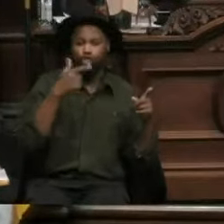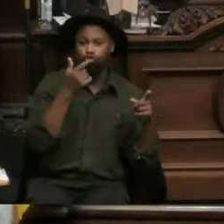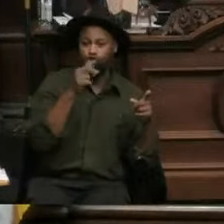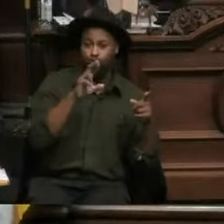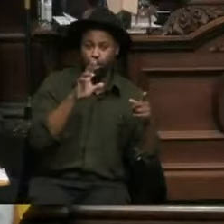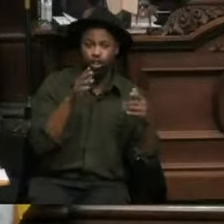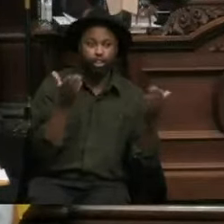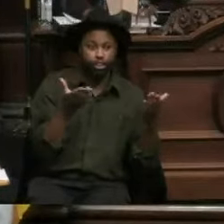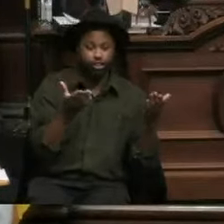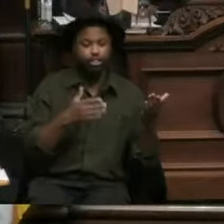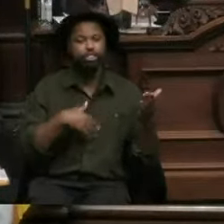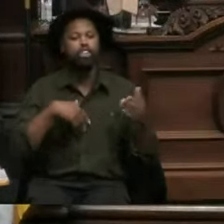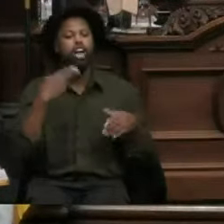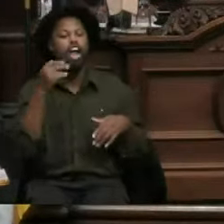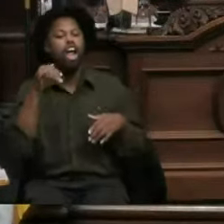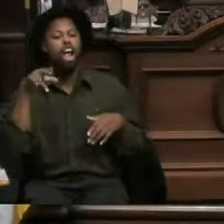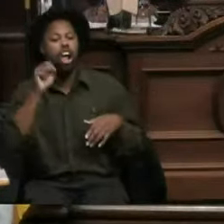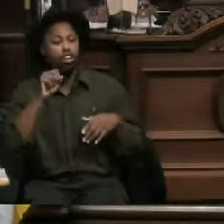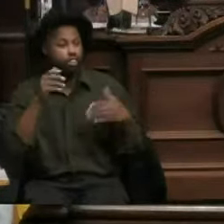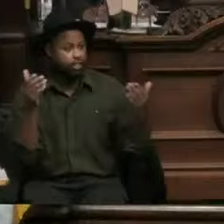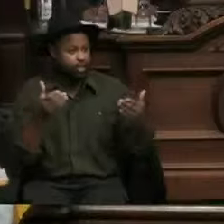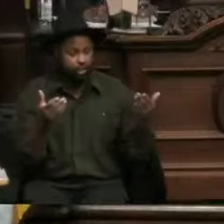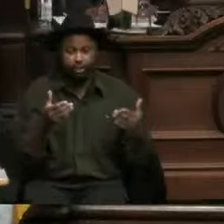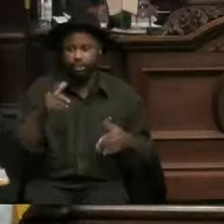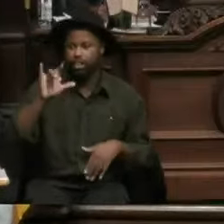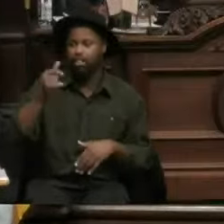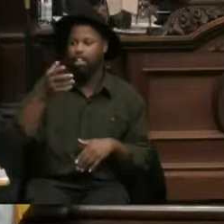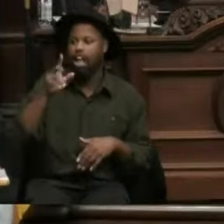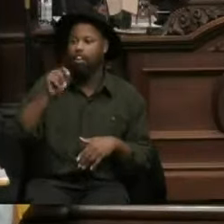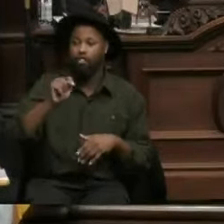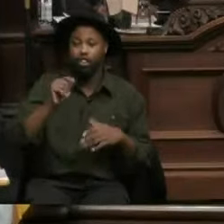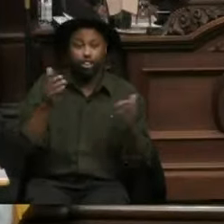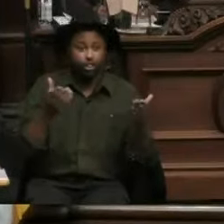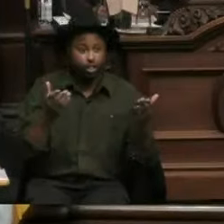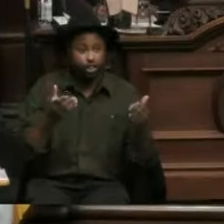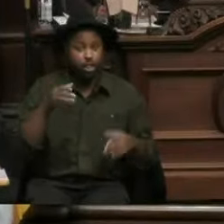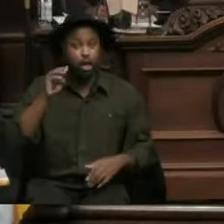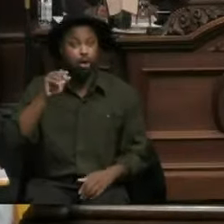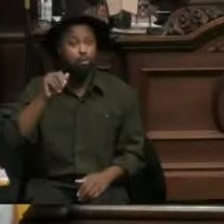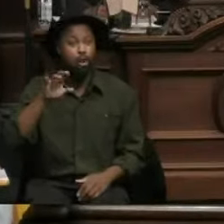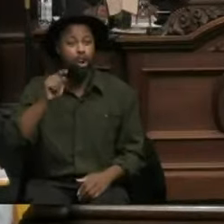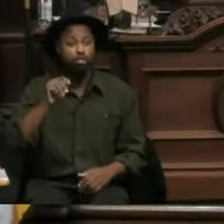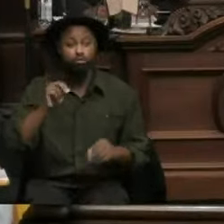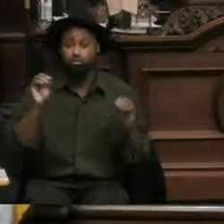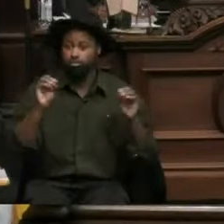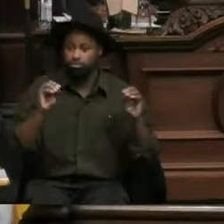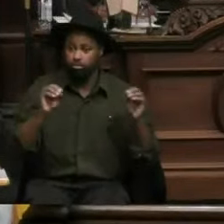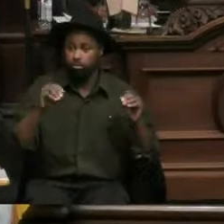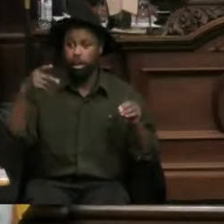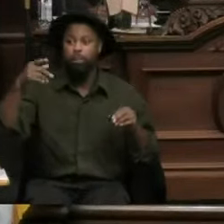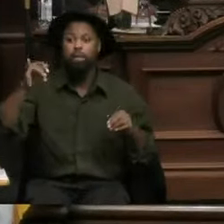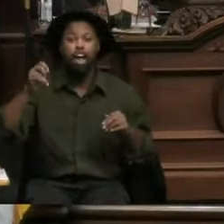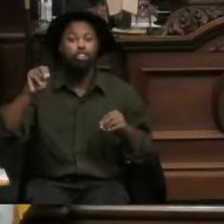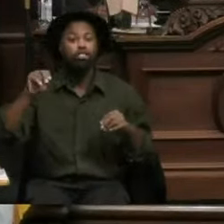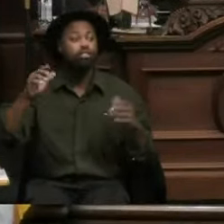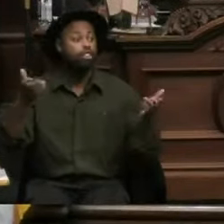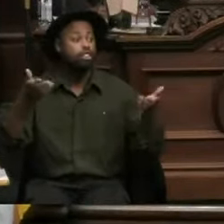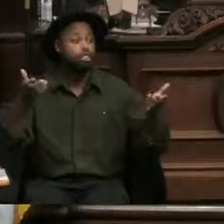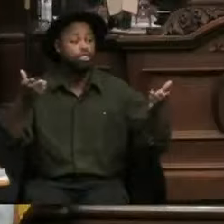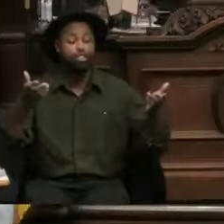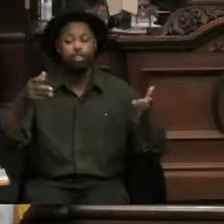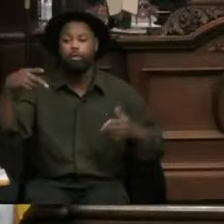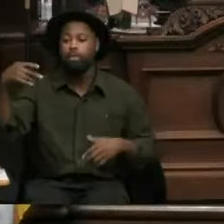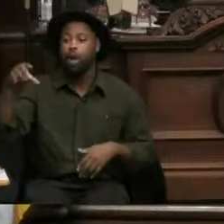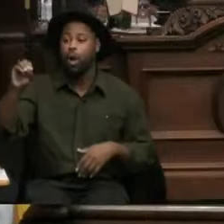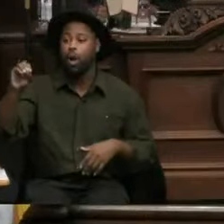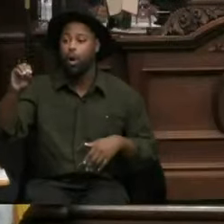Councilmember Harris. Here. Councilmember Lightfoot. Present, ma'am. Councilmember Martin. Councilmember Patterson. Here. Councilmember